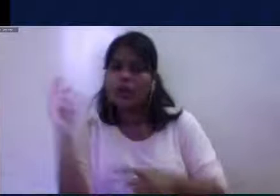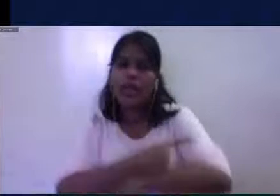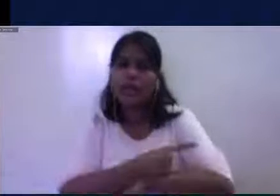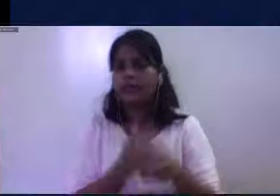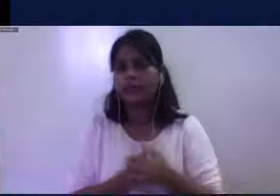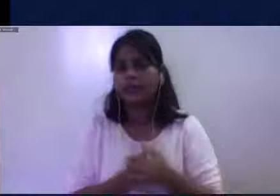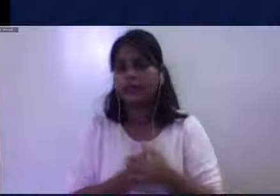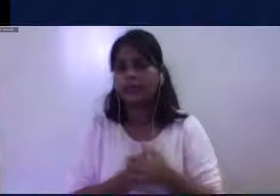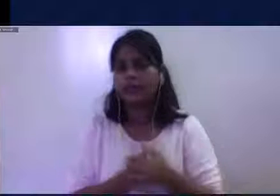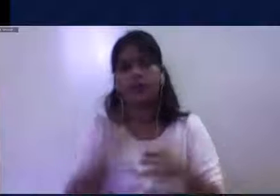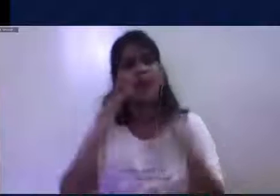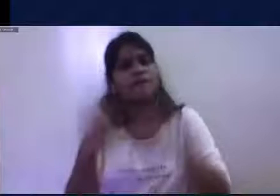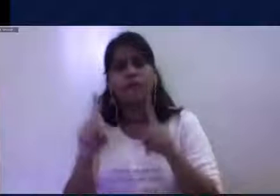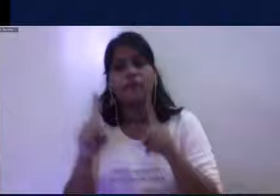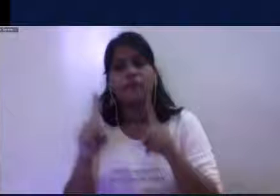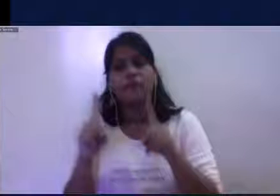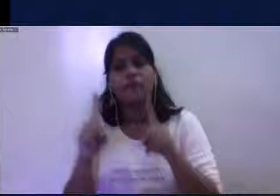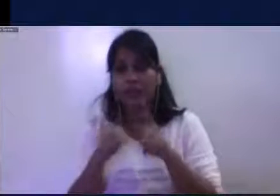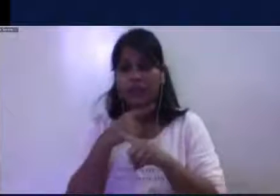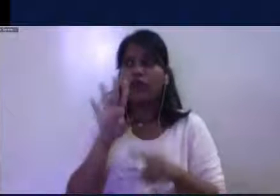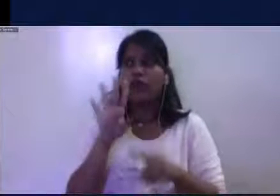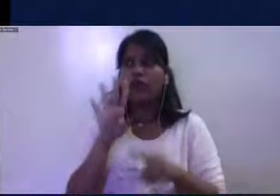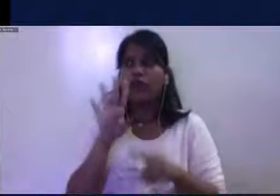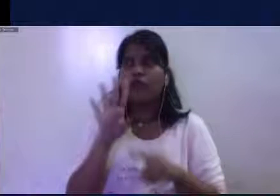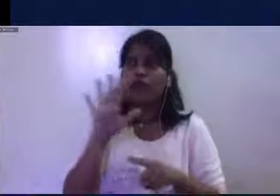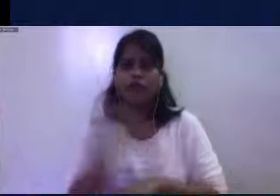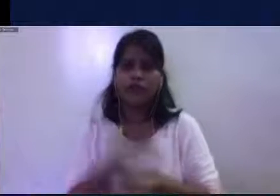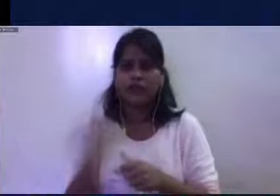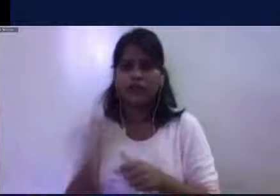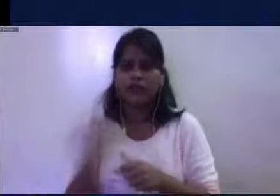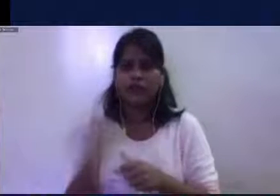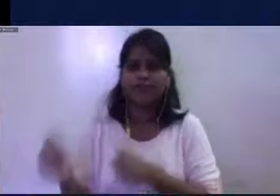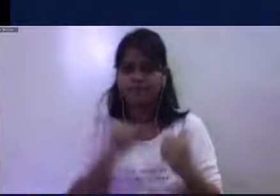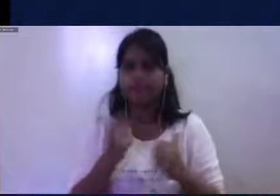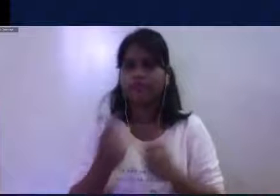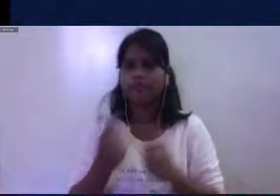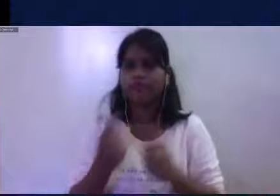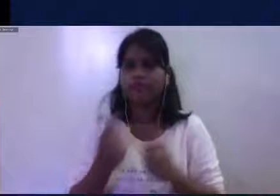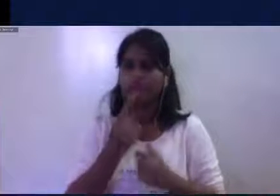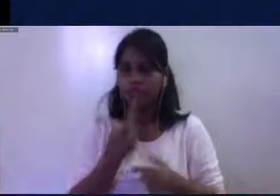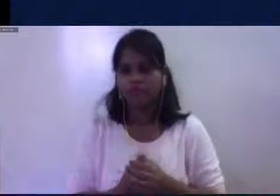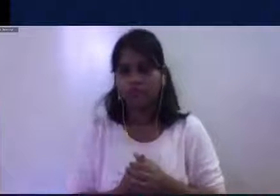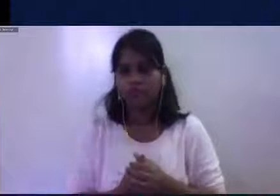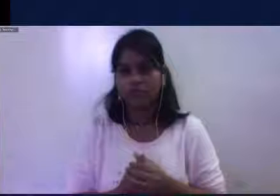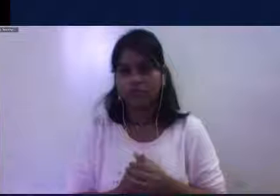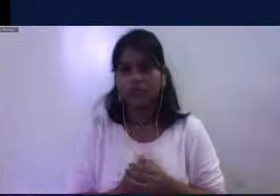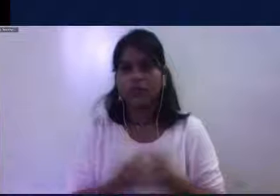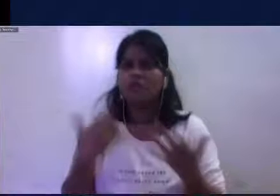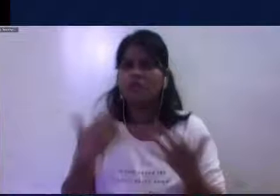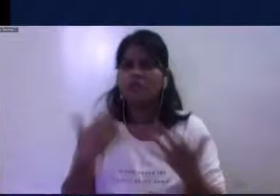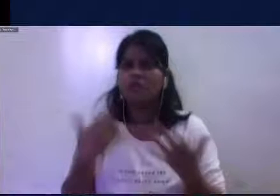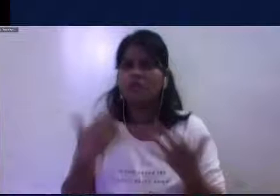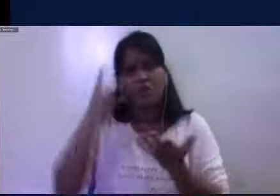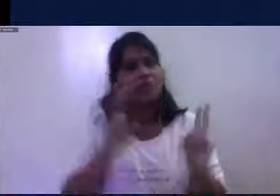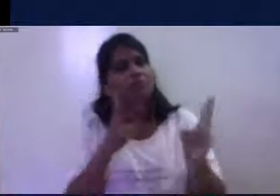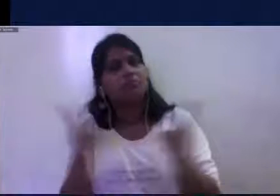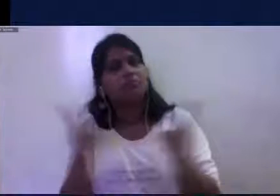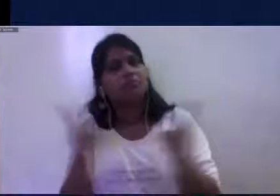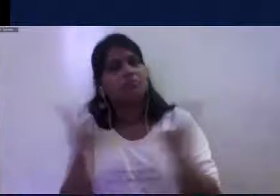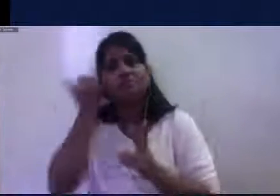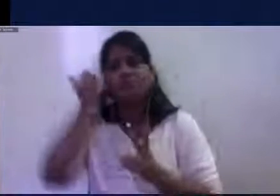first 4 or 5 days, they came back to me saying that we've been thinking of a lot of ideas, we've been thinking of a lot